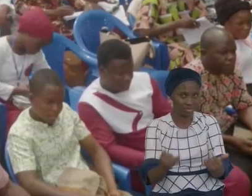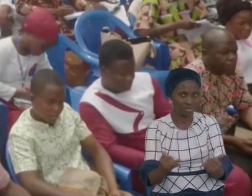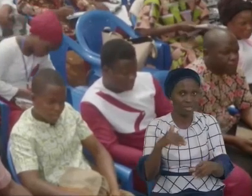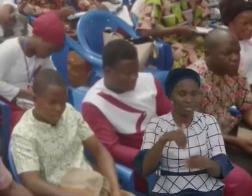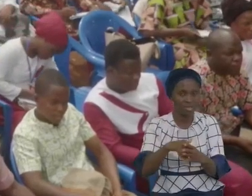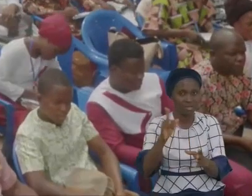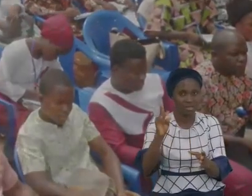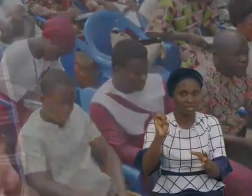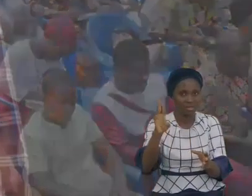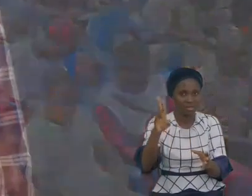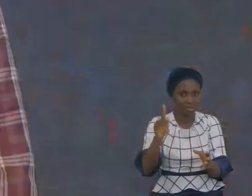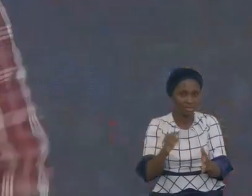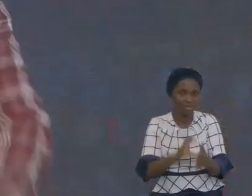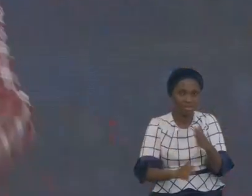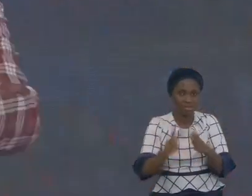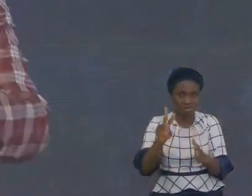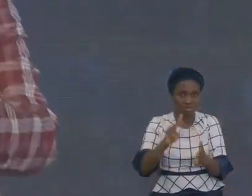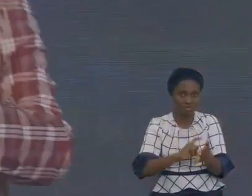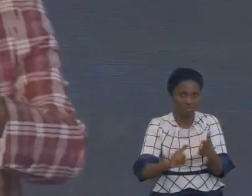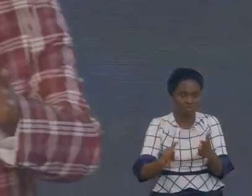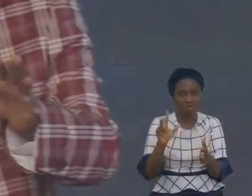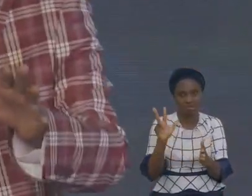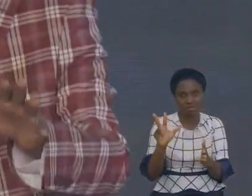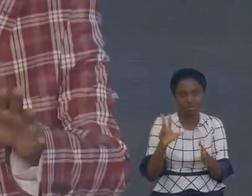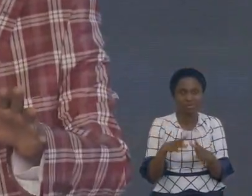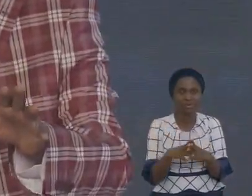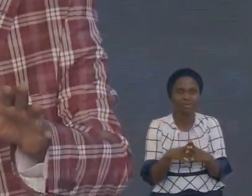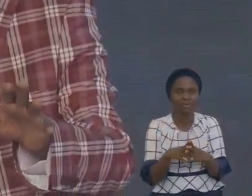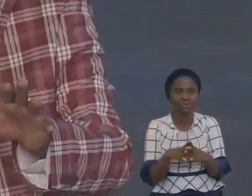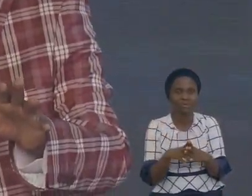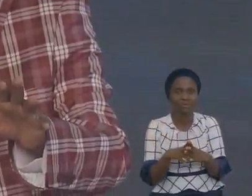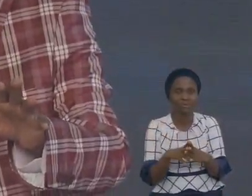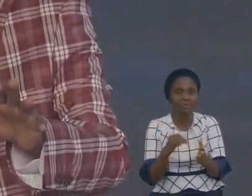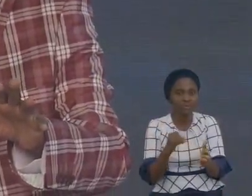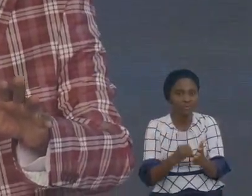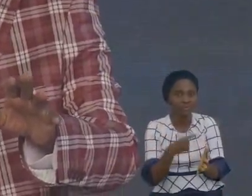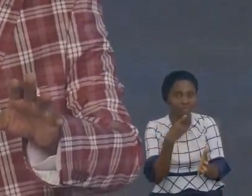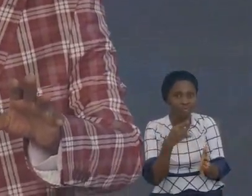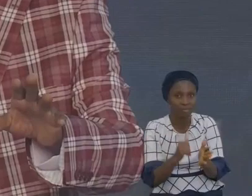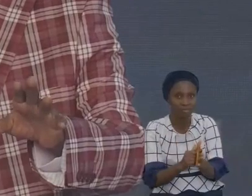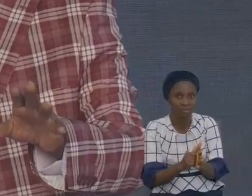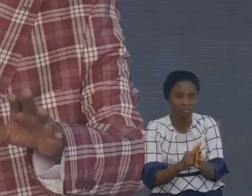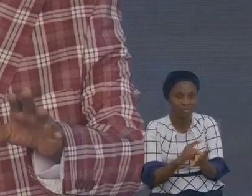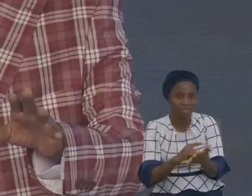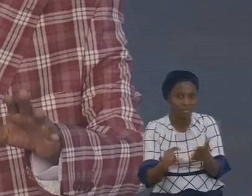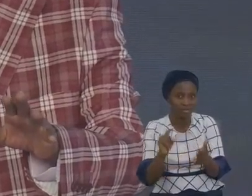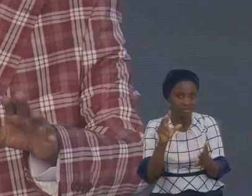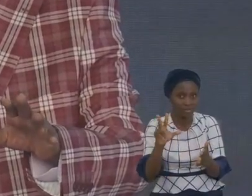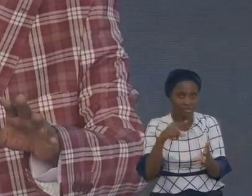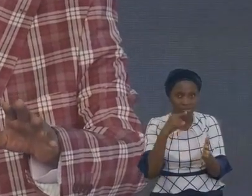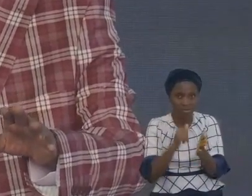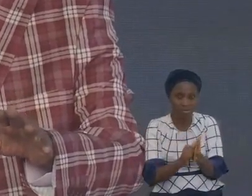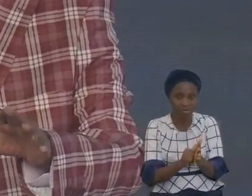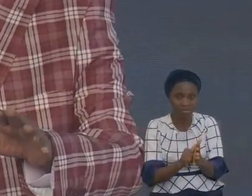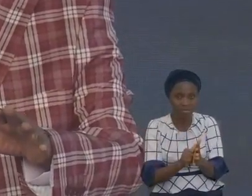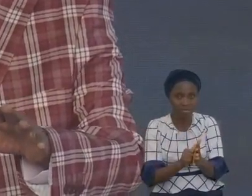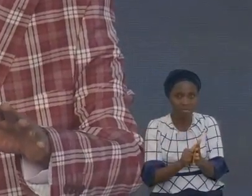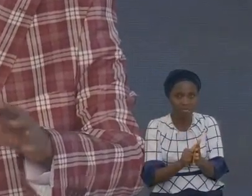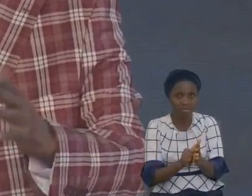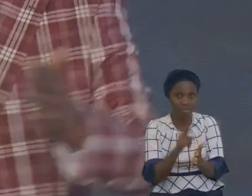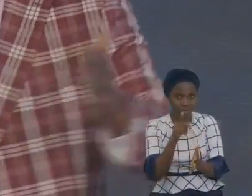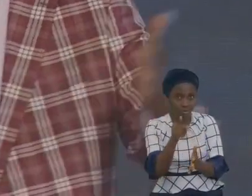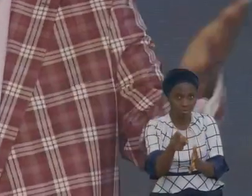It says in verse 3, it says, ye have compassed